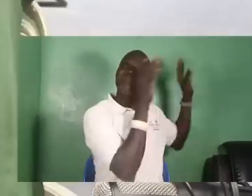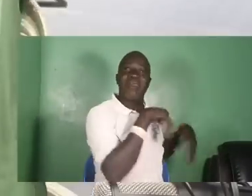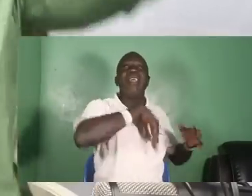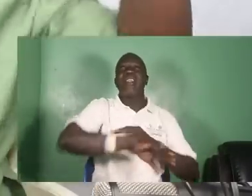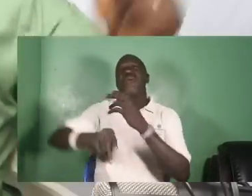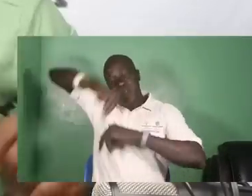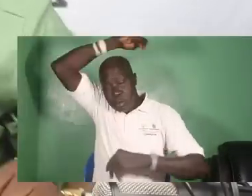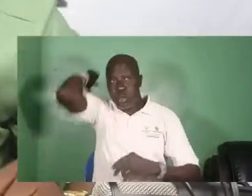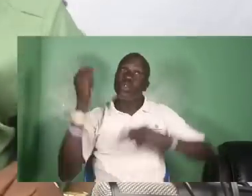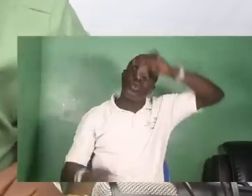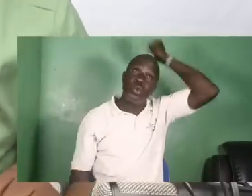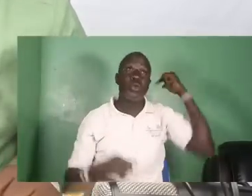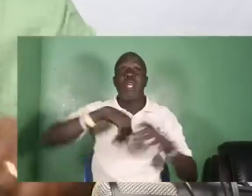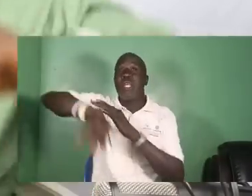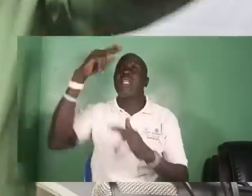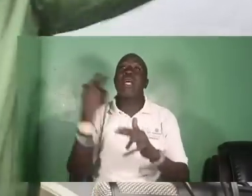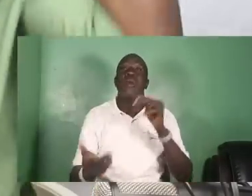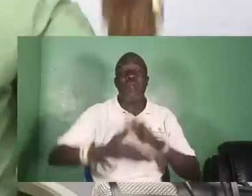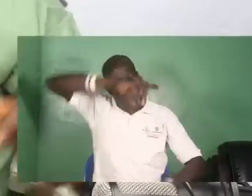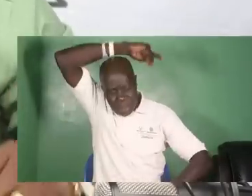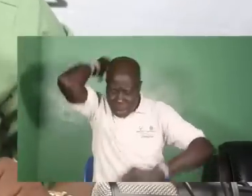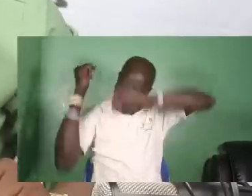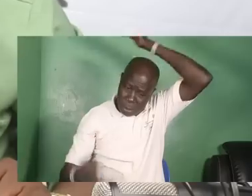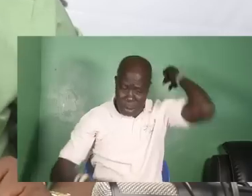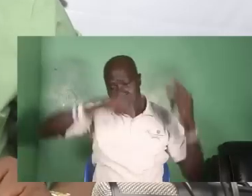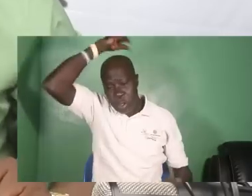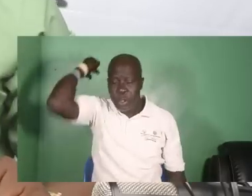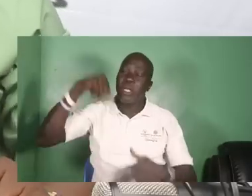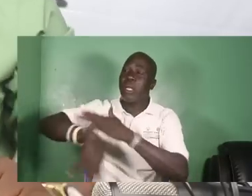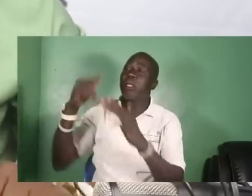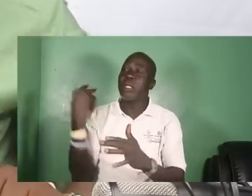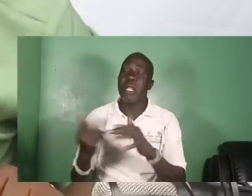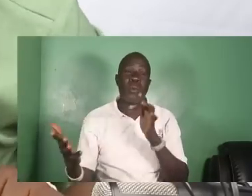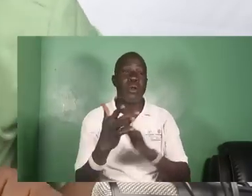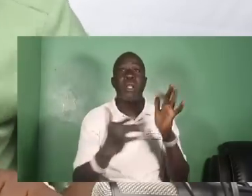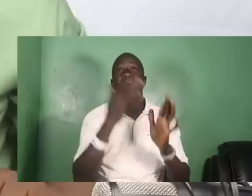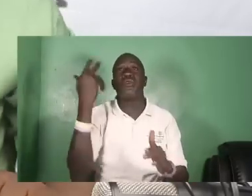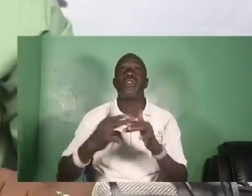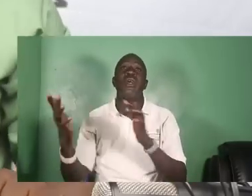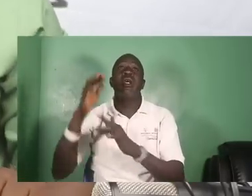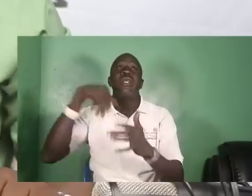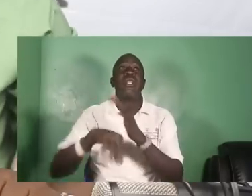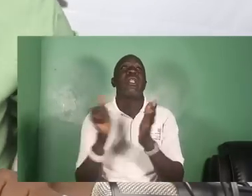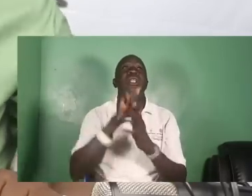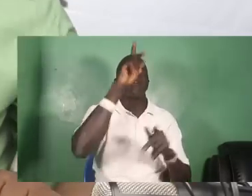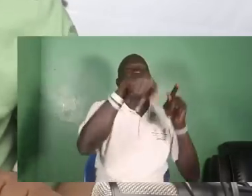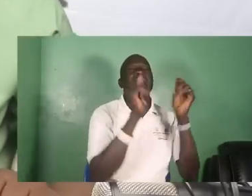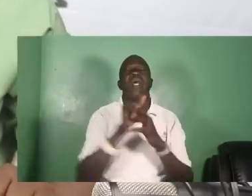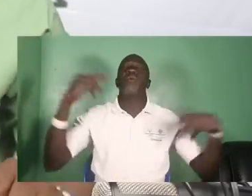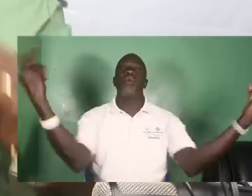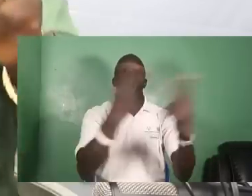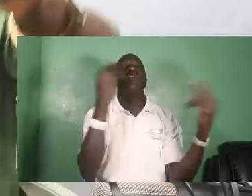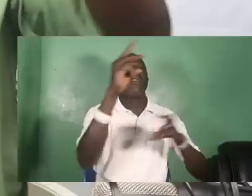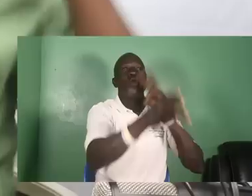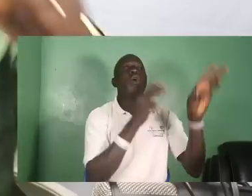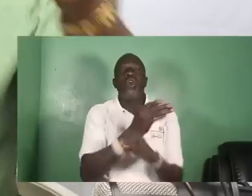wàá tún dàka ẹsẹ̀ yìí. And turn your head back o. Dàka ẹsẹ̀ yìí. Turn your head back. Mo ní ìbáná kàṣà. Ẹni tó lọ ti ṣẹ́gun ayé. The one that